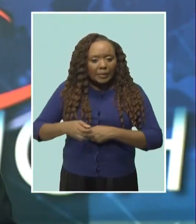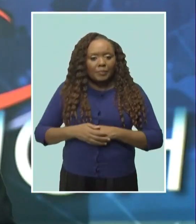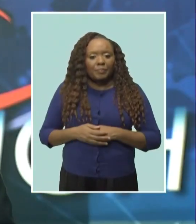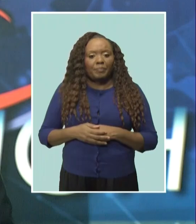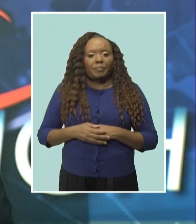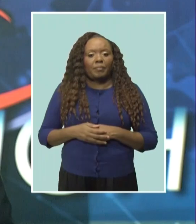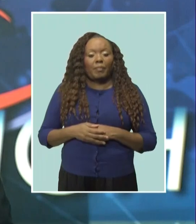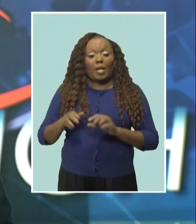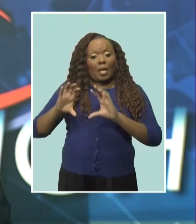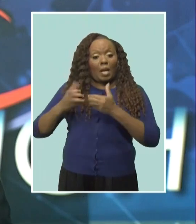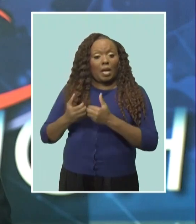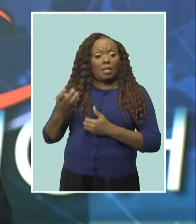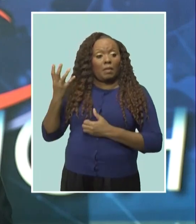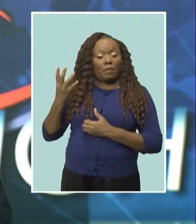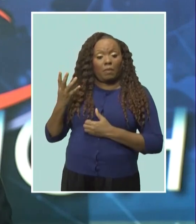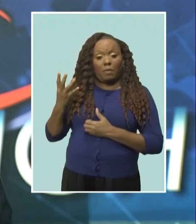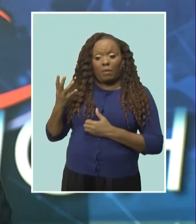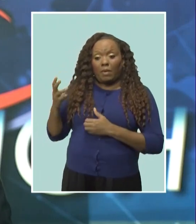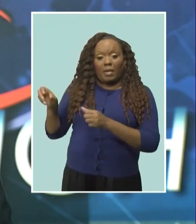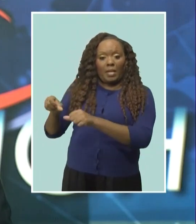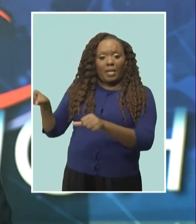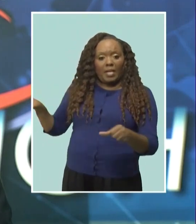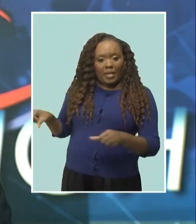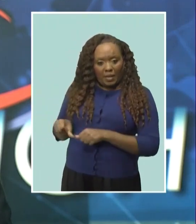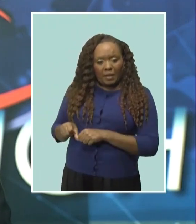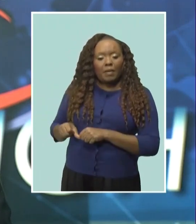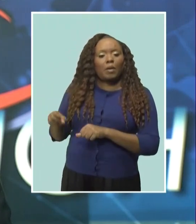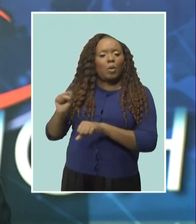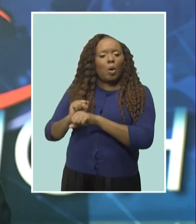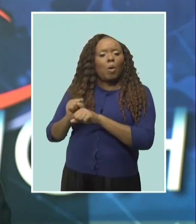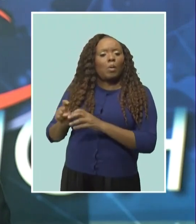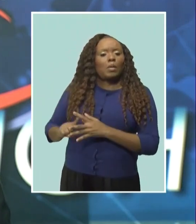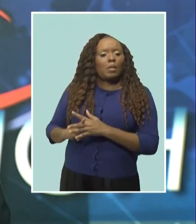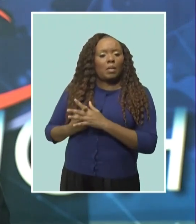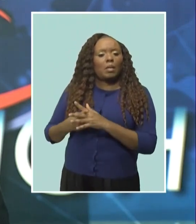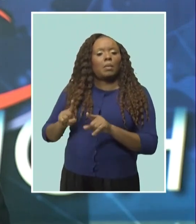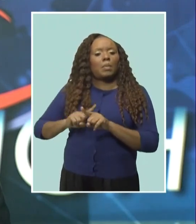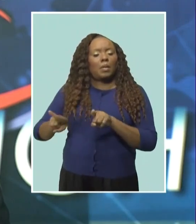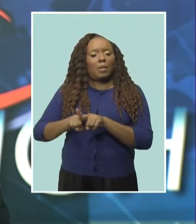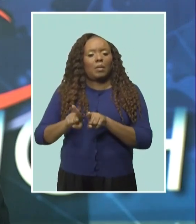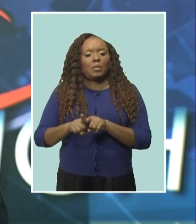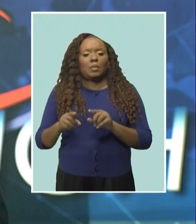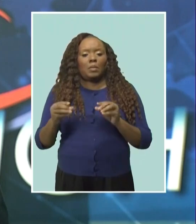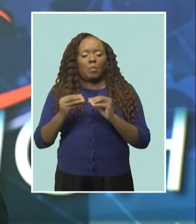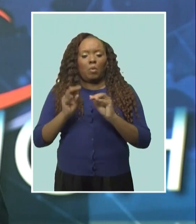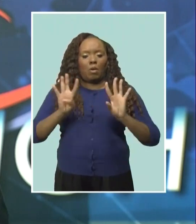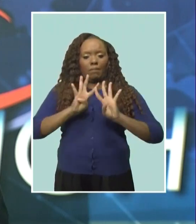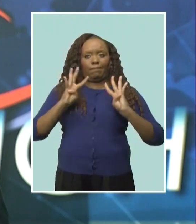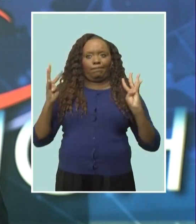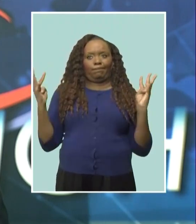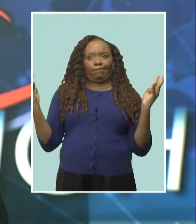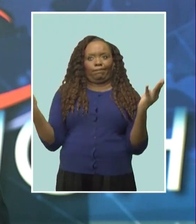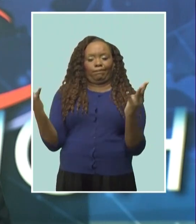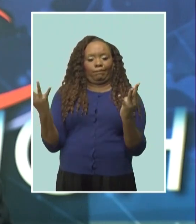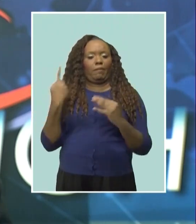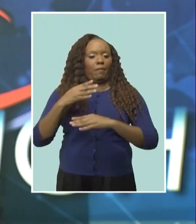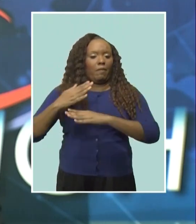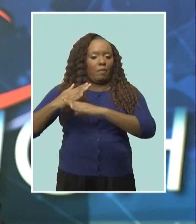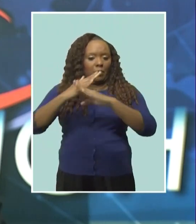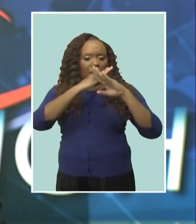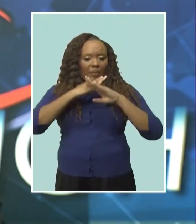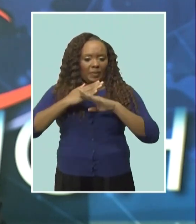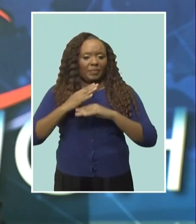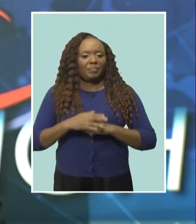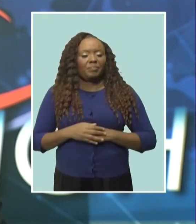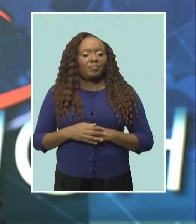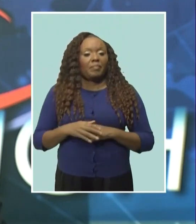4 block, and they're working towards refencing the entire school for improved security. He was speaking following a walkthrough of the compound